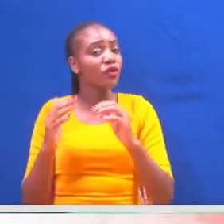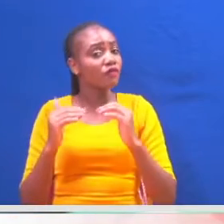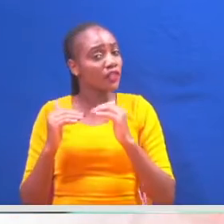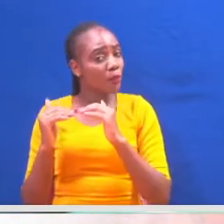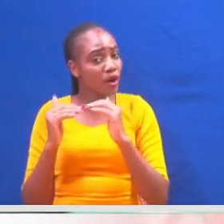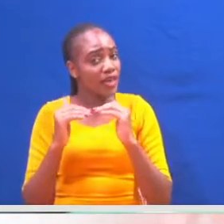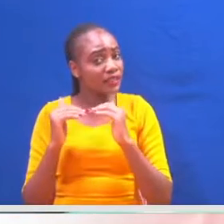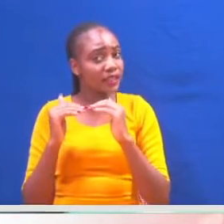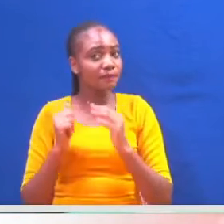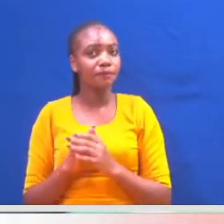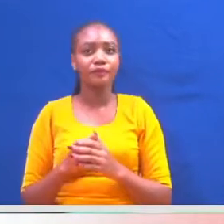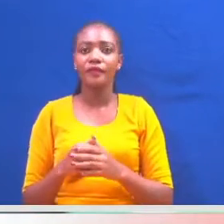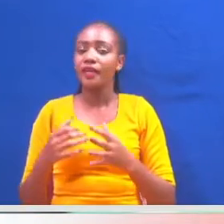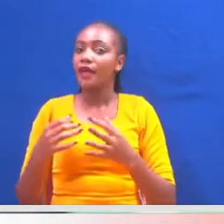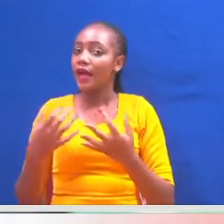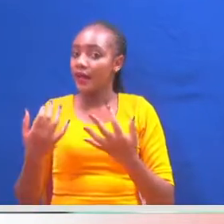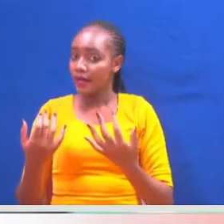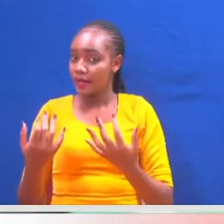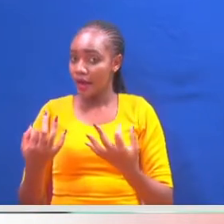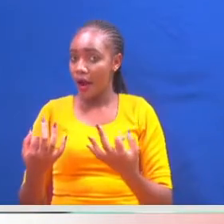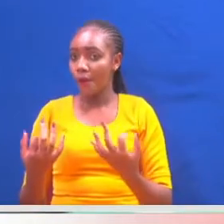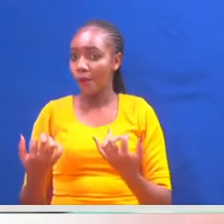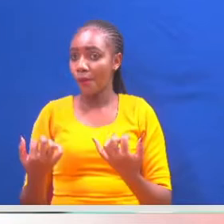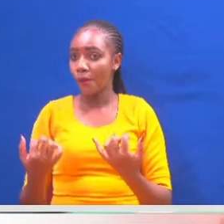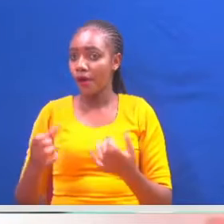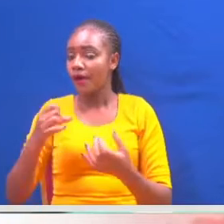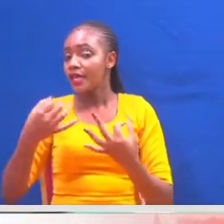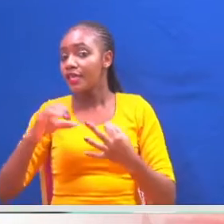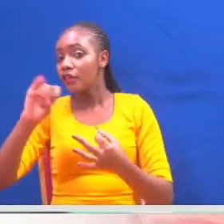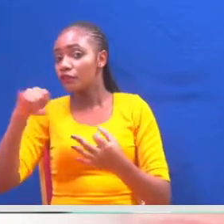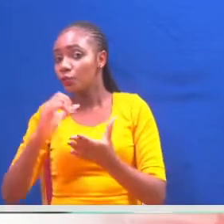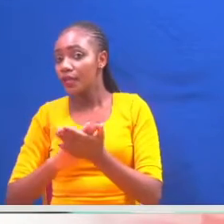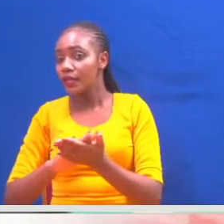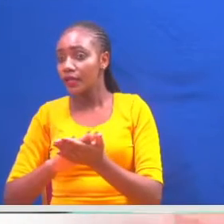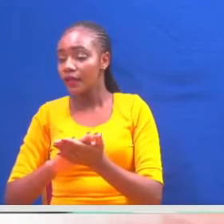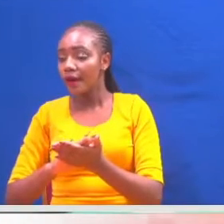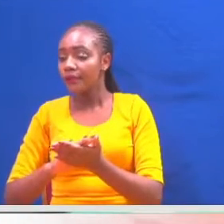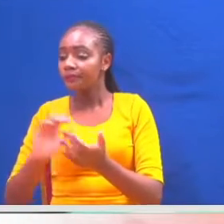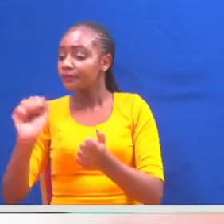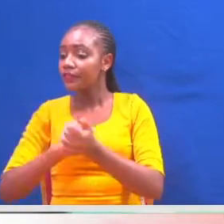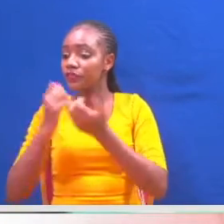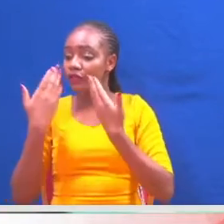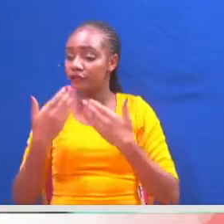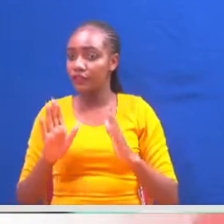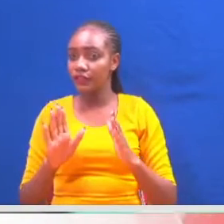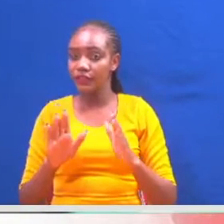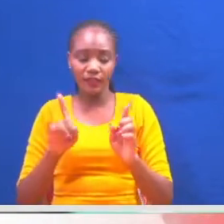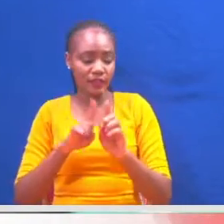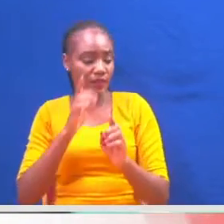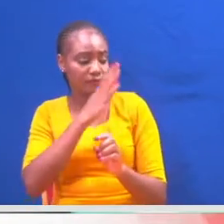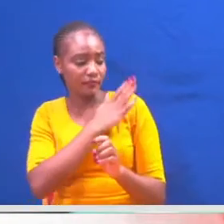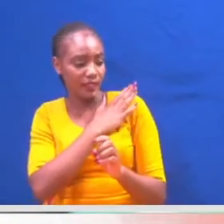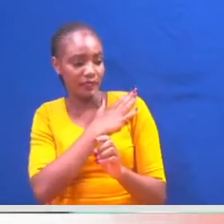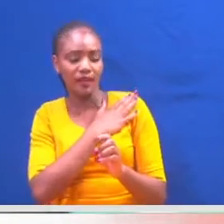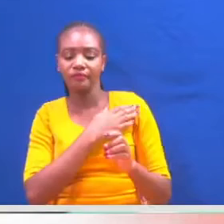Party has collapsed. The opposition NASA coalition has disintegrated.